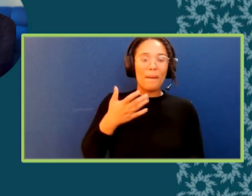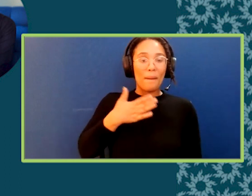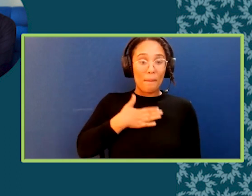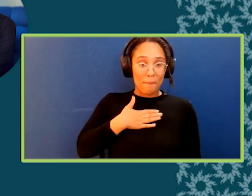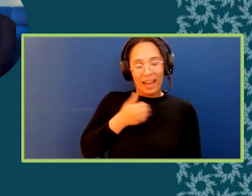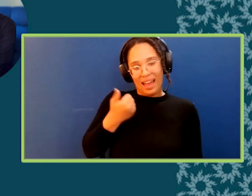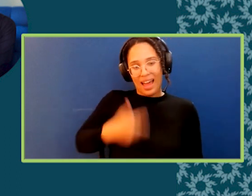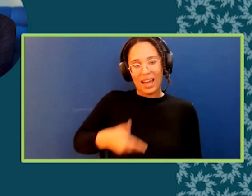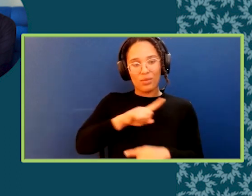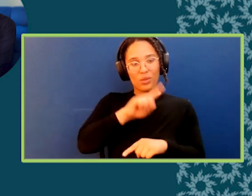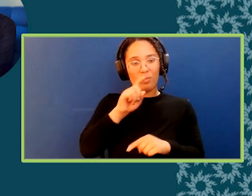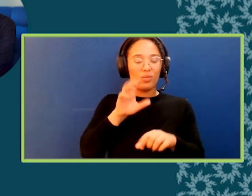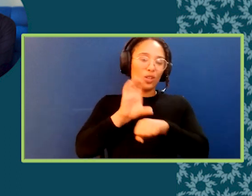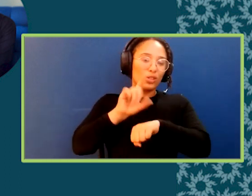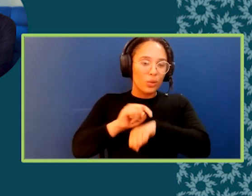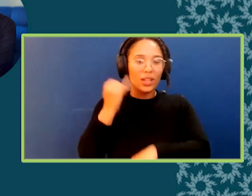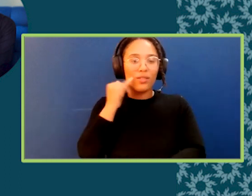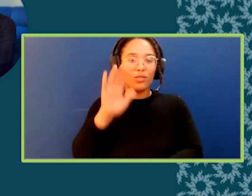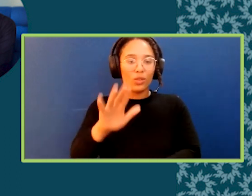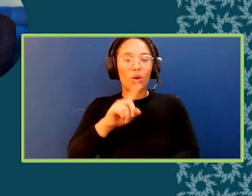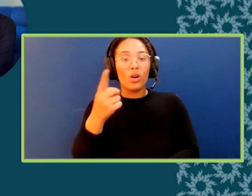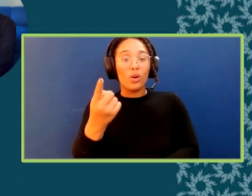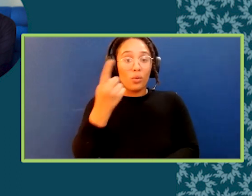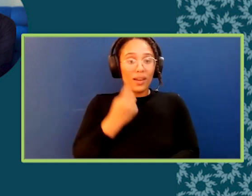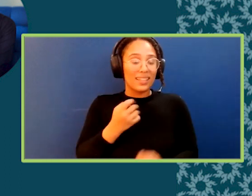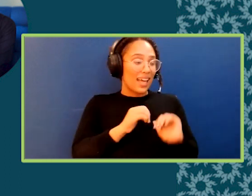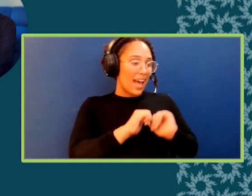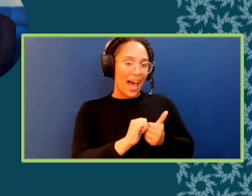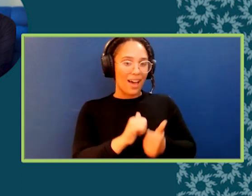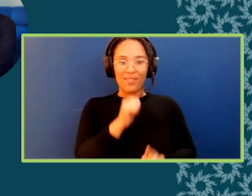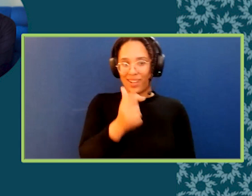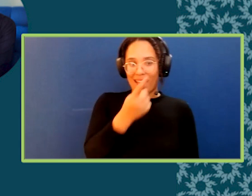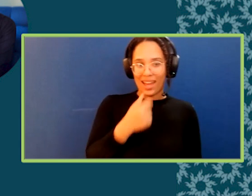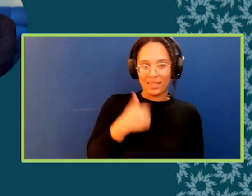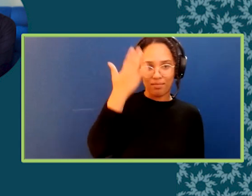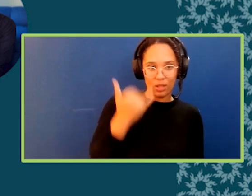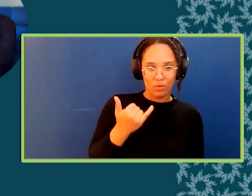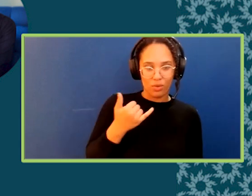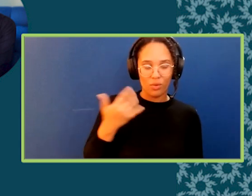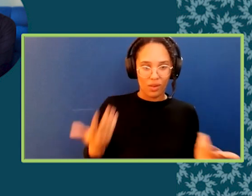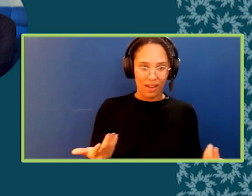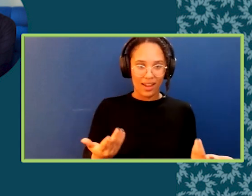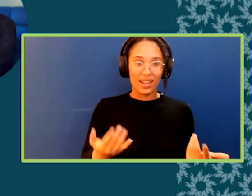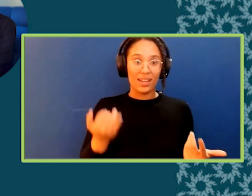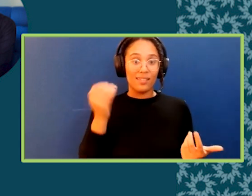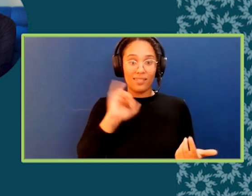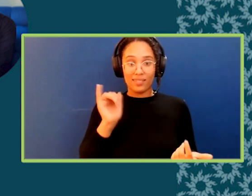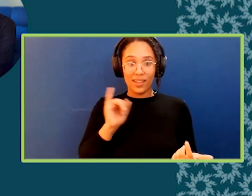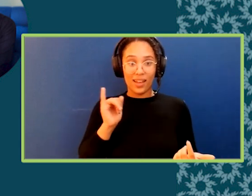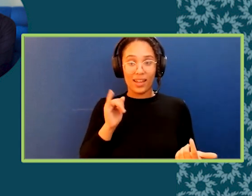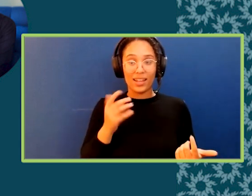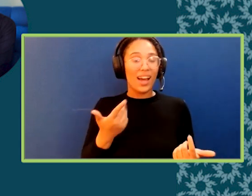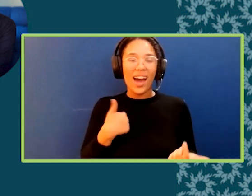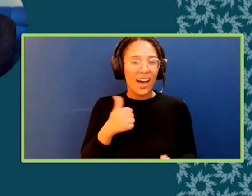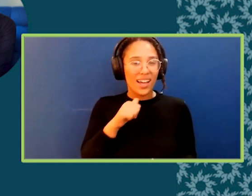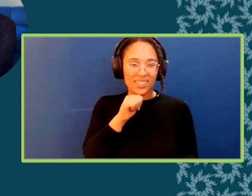why should I do this? I was like, if you don't want to do this, that's fine. You're going to like, extinct yourself. I don't need to like hang out or like trying to convince